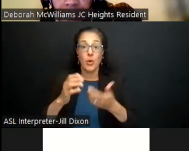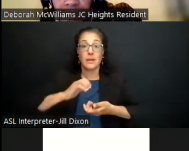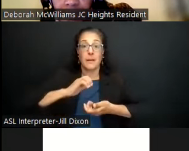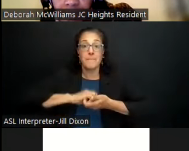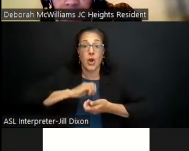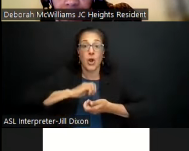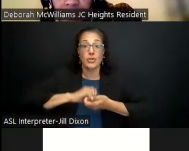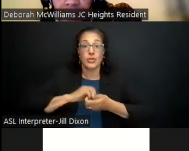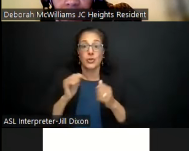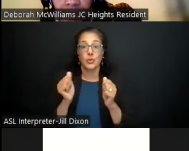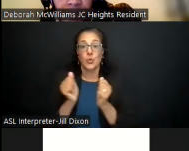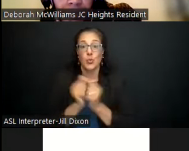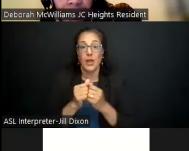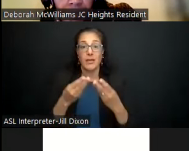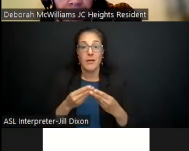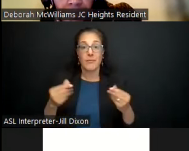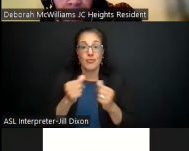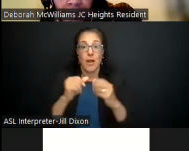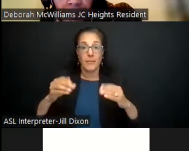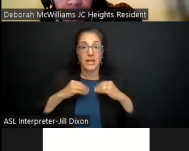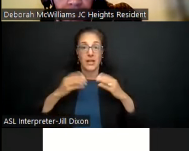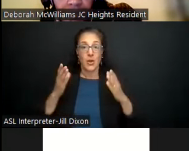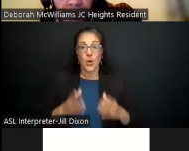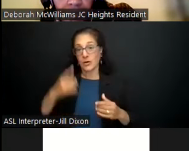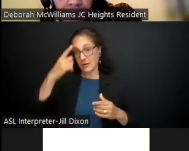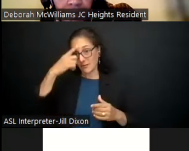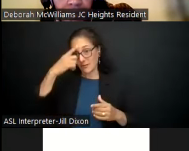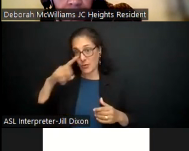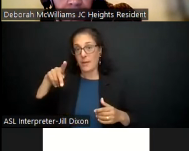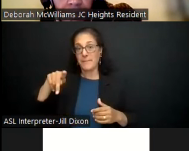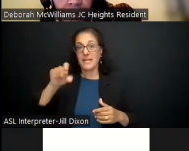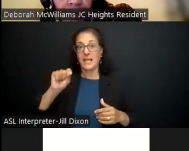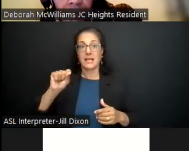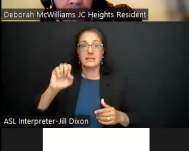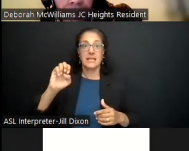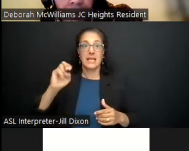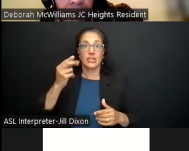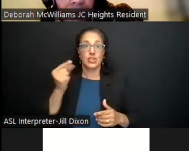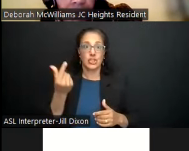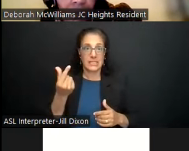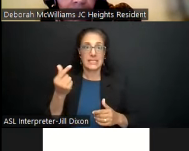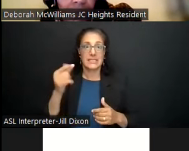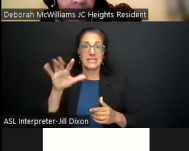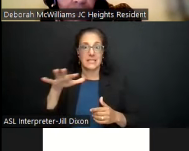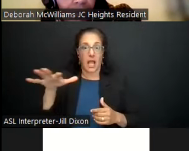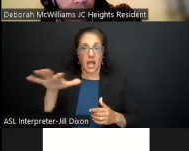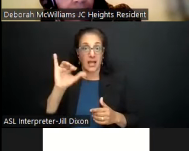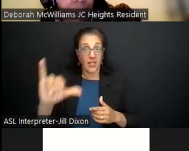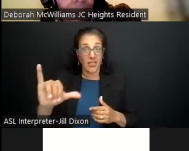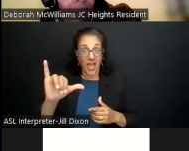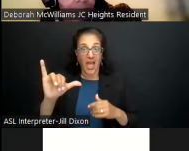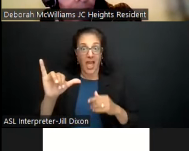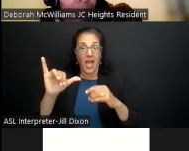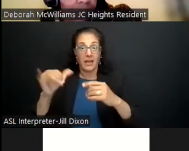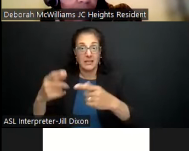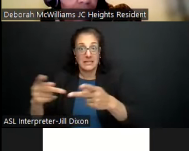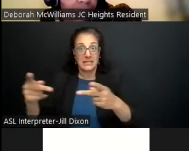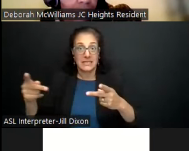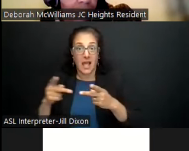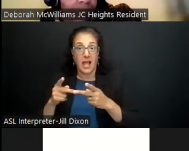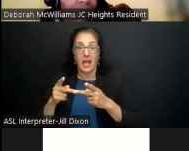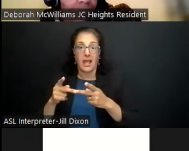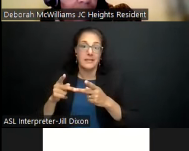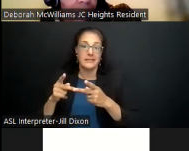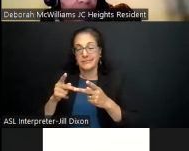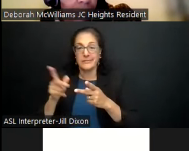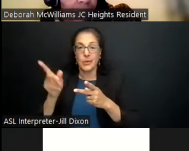with the property owner of the PSE&G site, potentially turning that critical site at the sort of nexus of